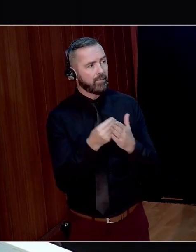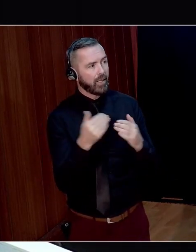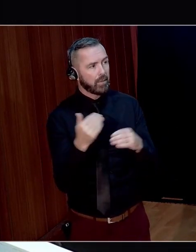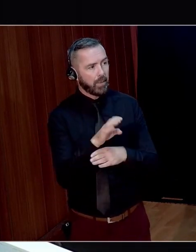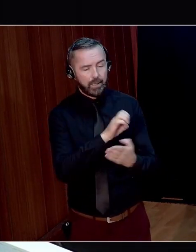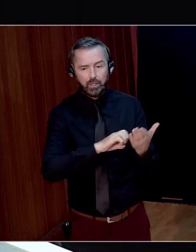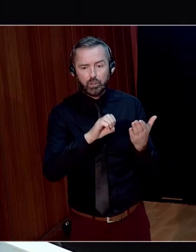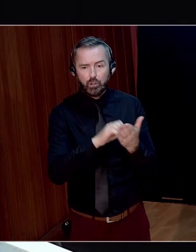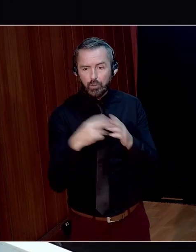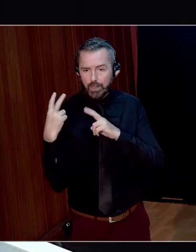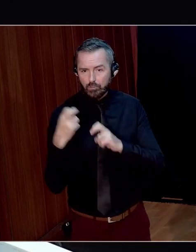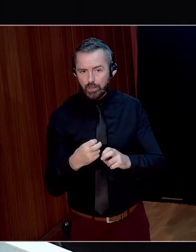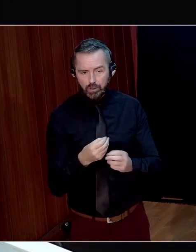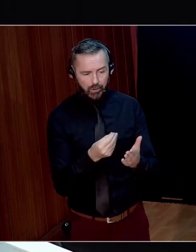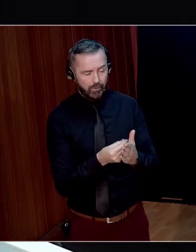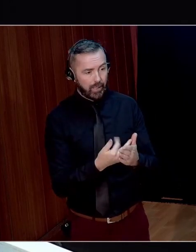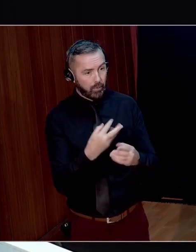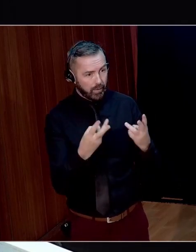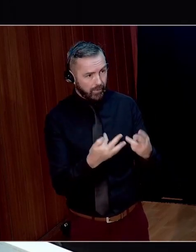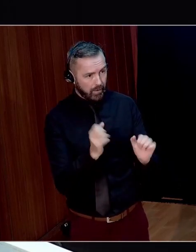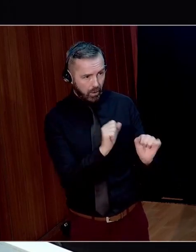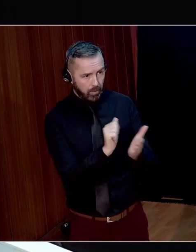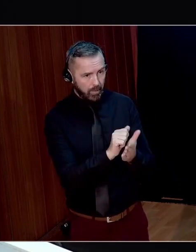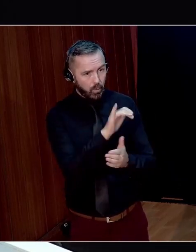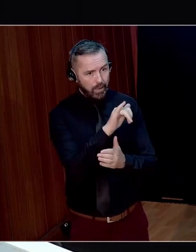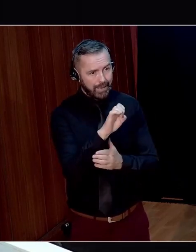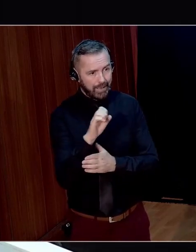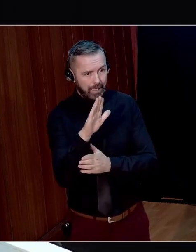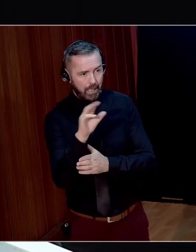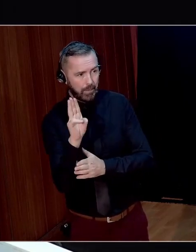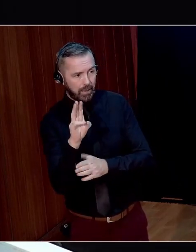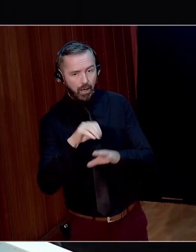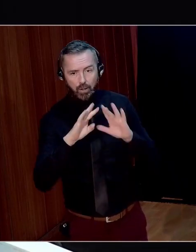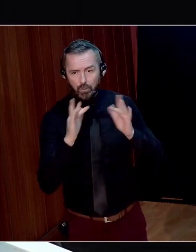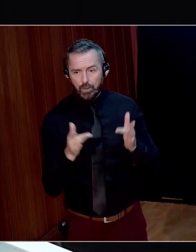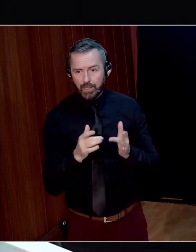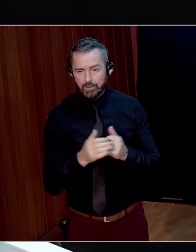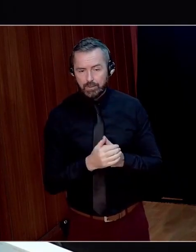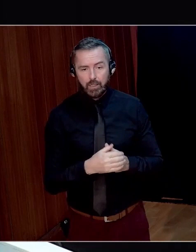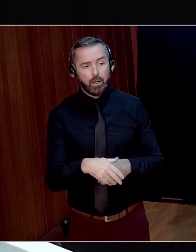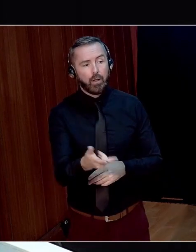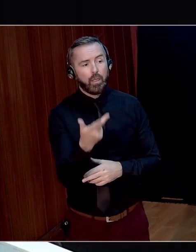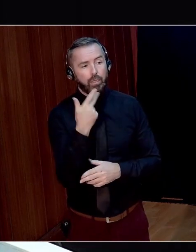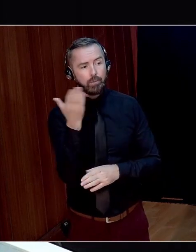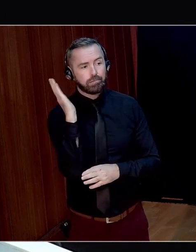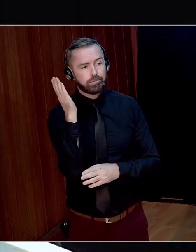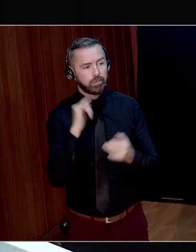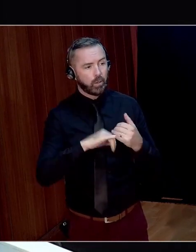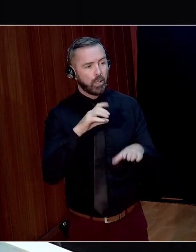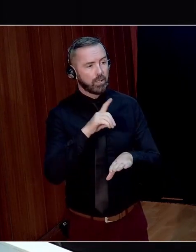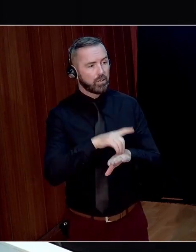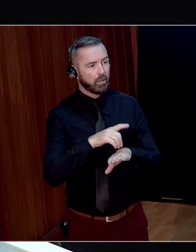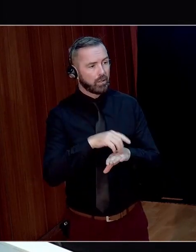financed by European Research Fund. If you want to find that, you'll find it YEELP on the site. And the third speaker we have then is